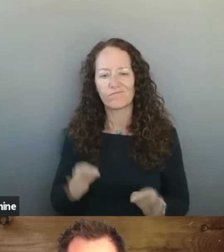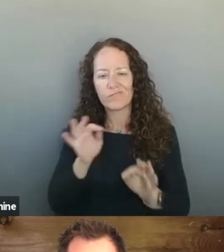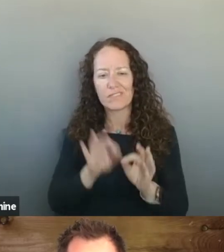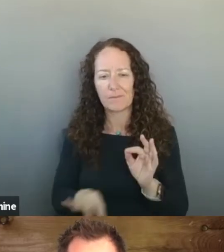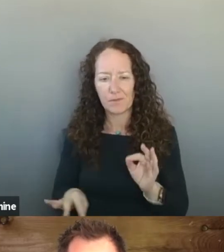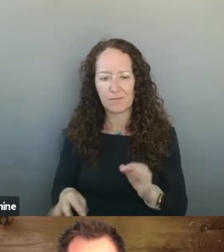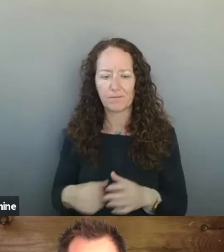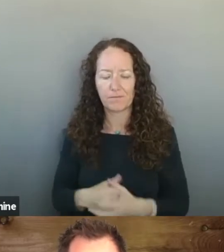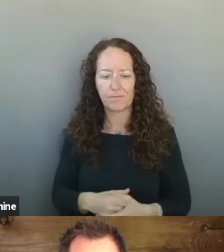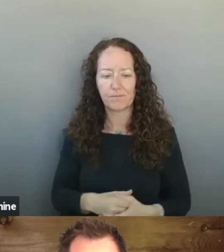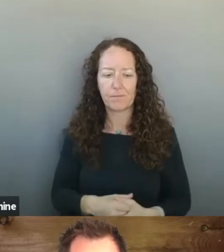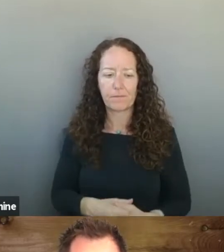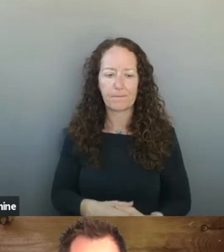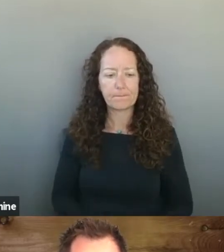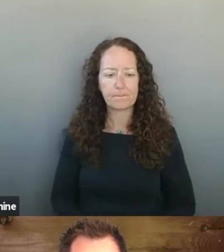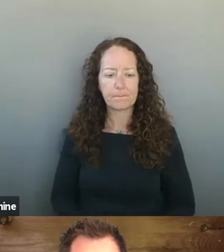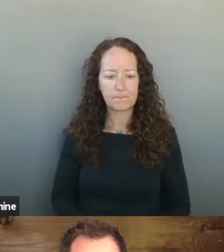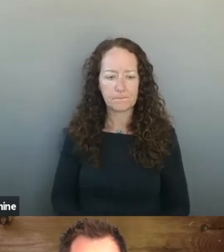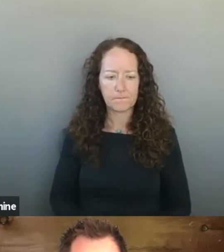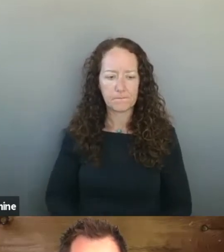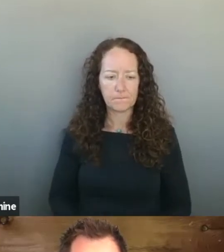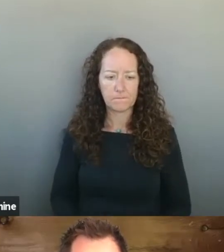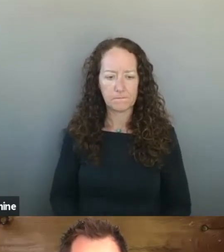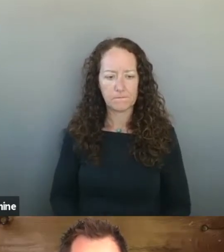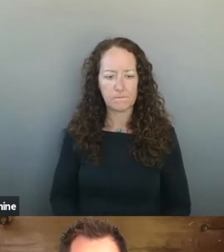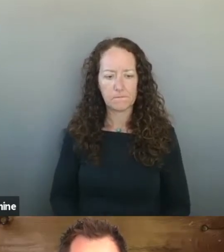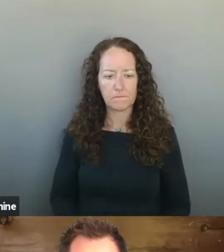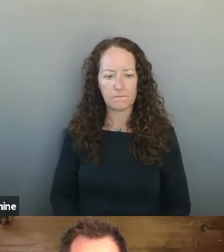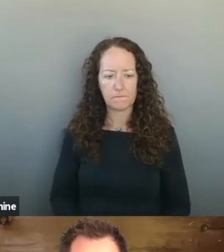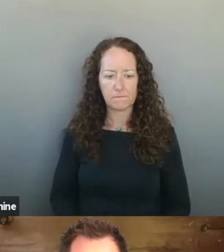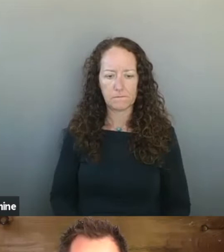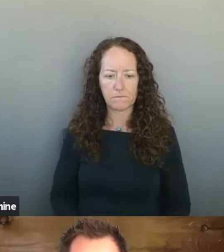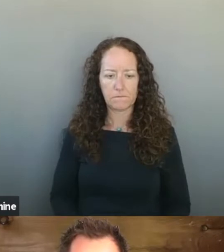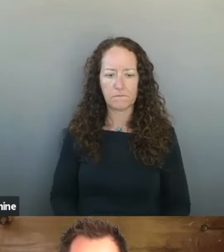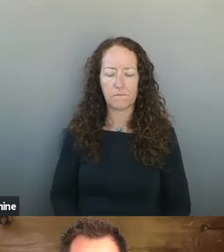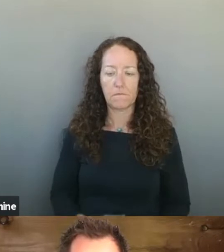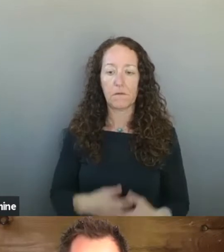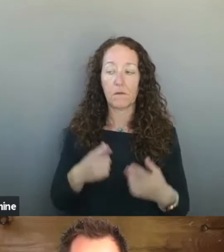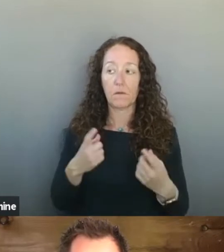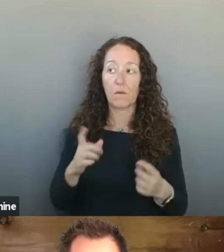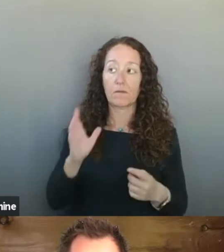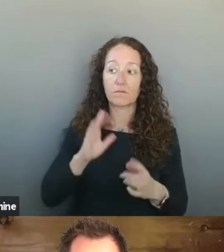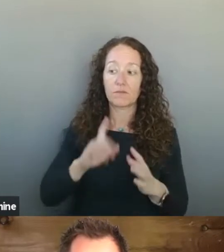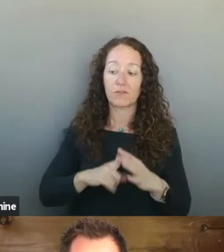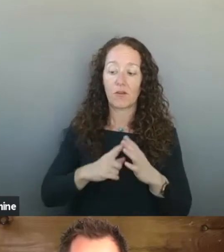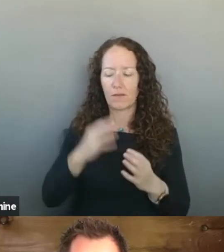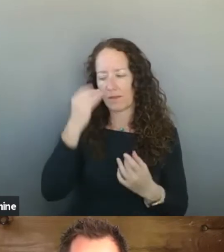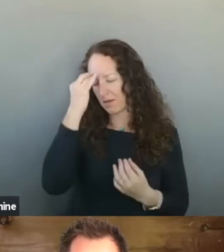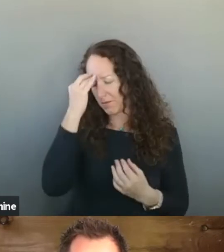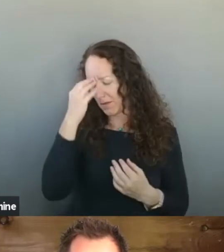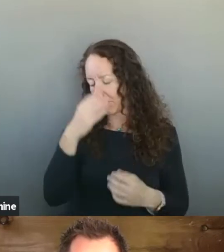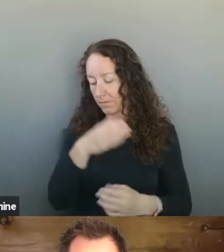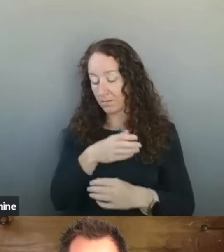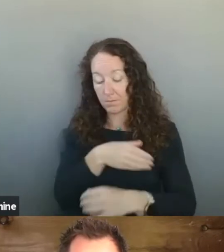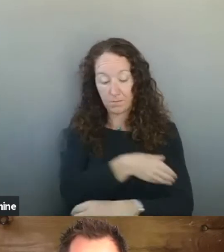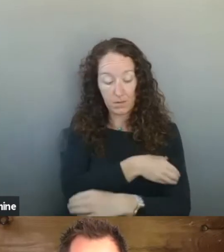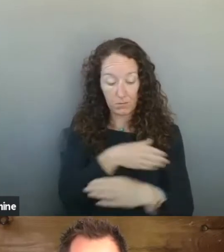when we started thinking about sharing power, the one